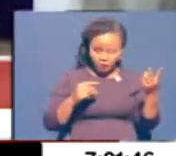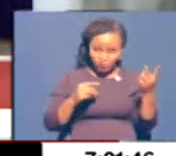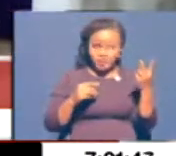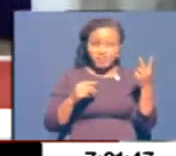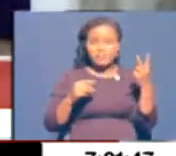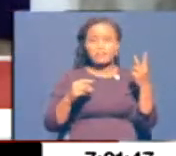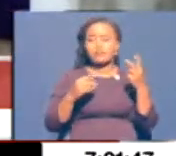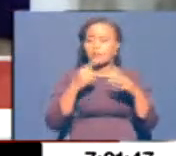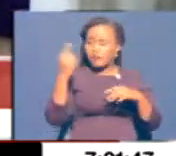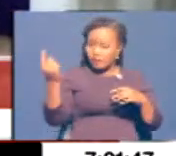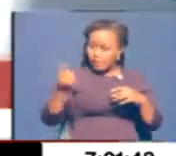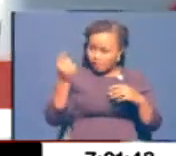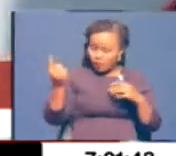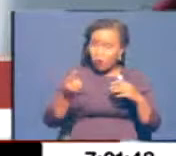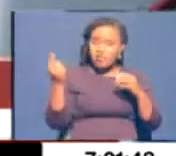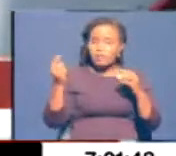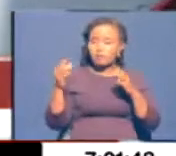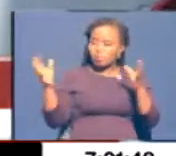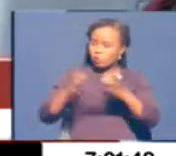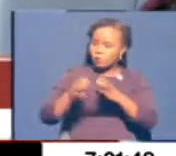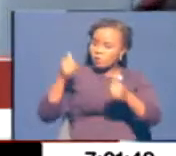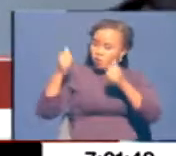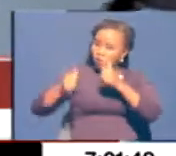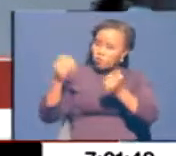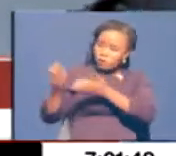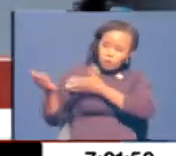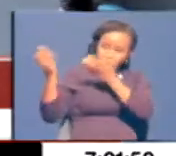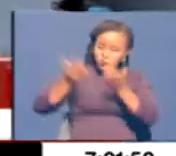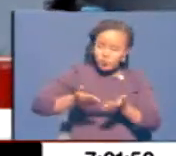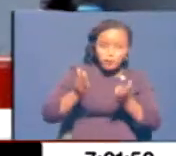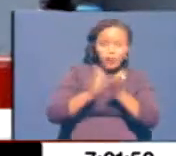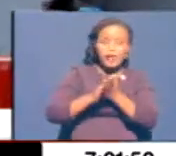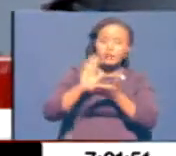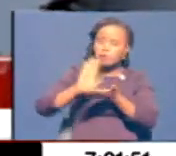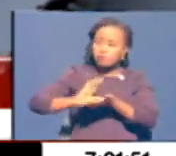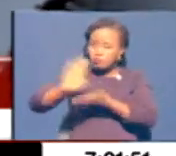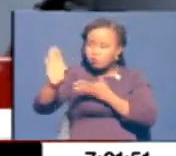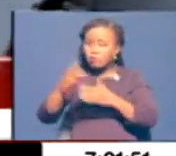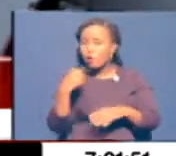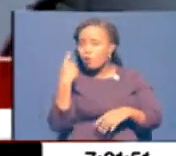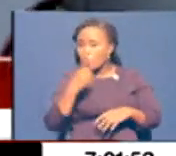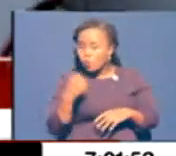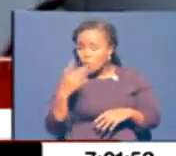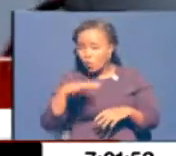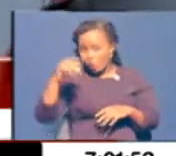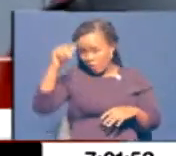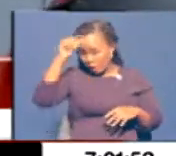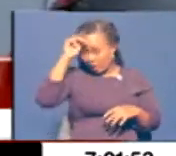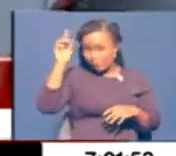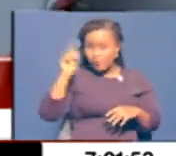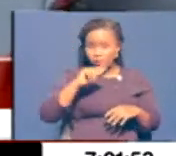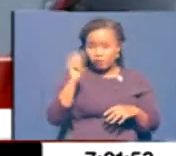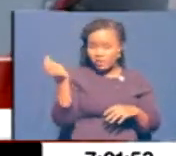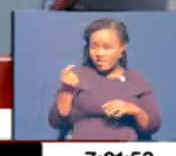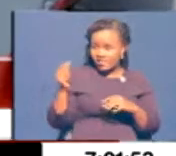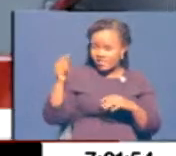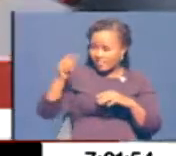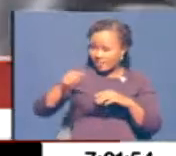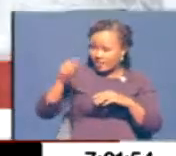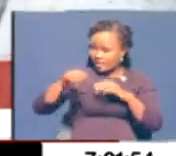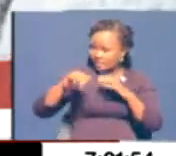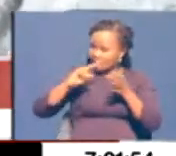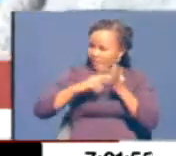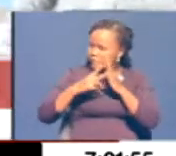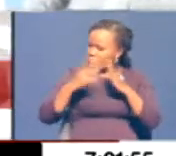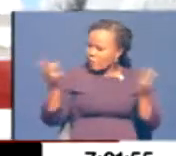only importer and distributor of the vaccines will be Government of Kenya. That did not mean that the private